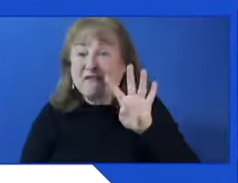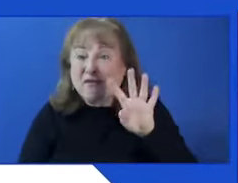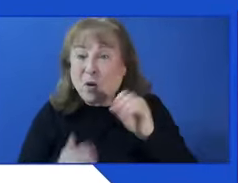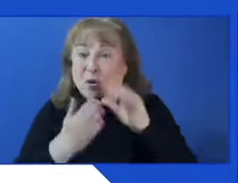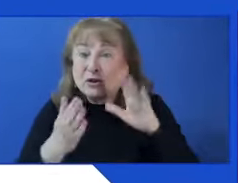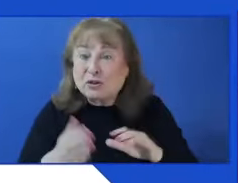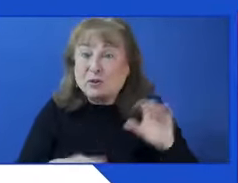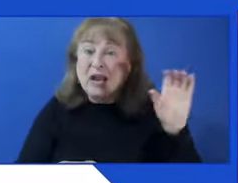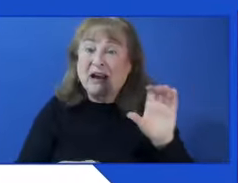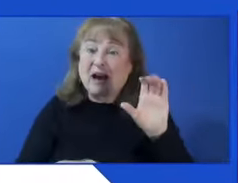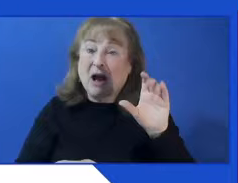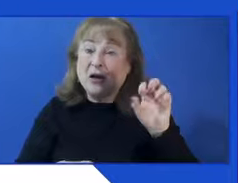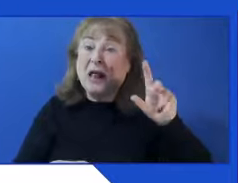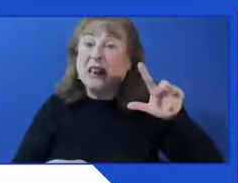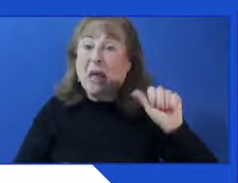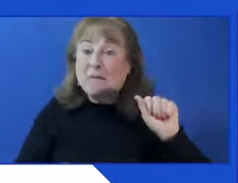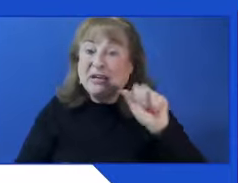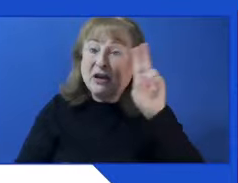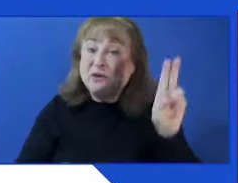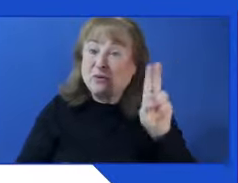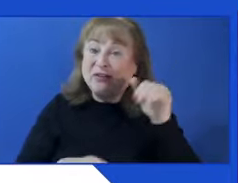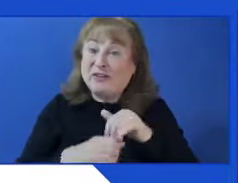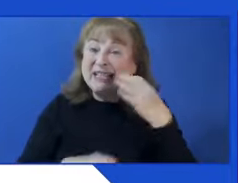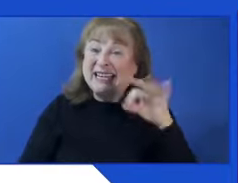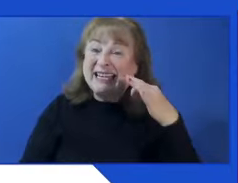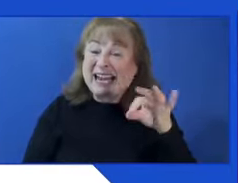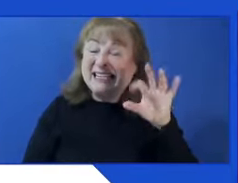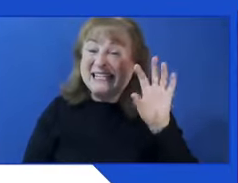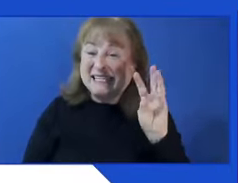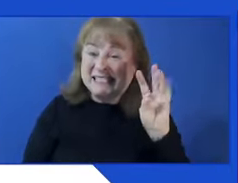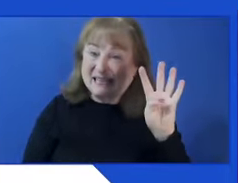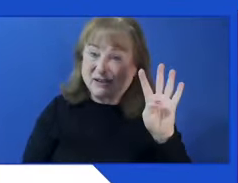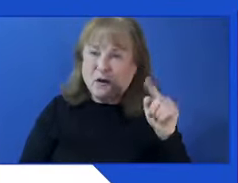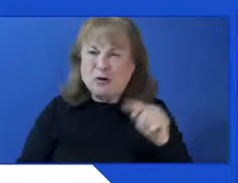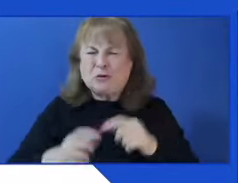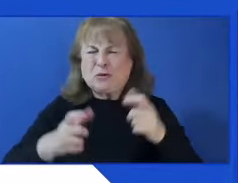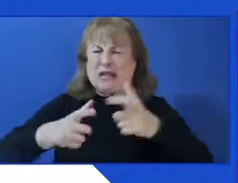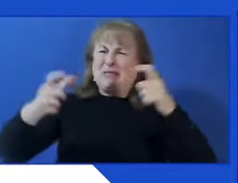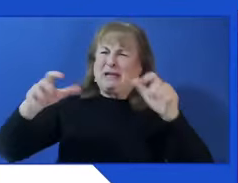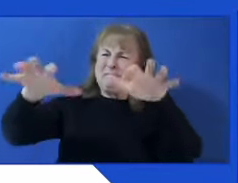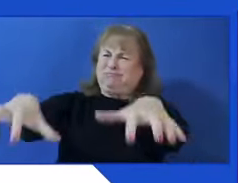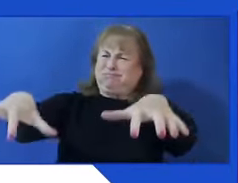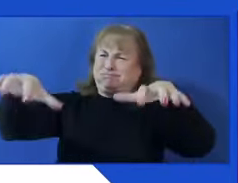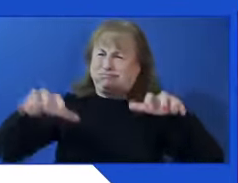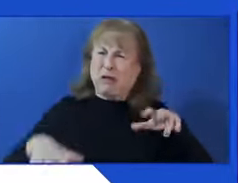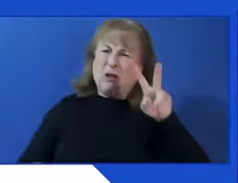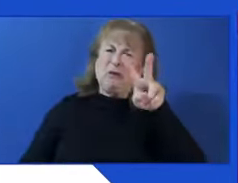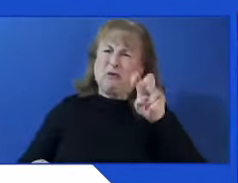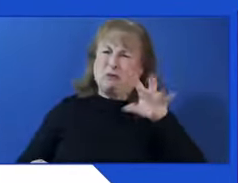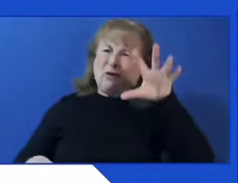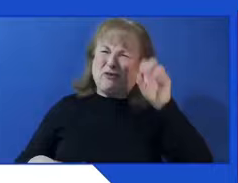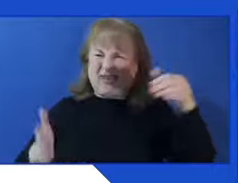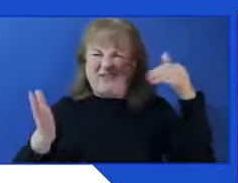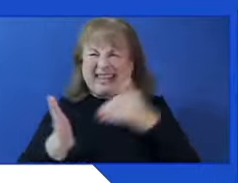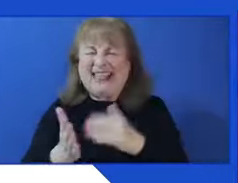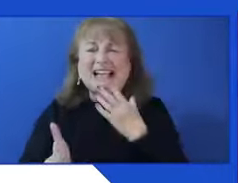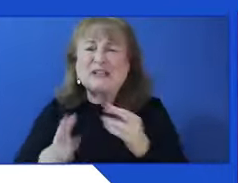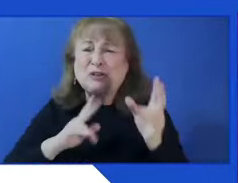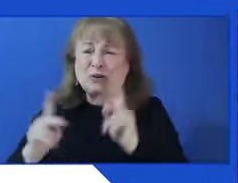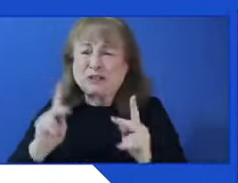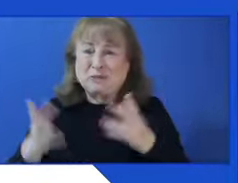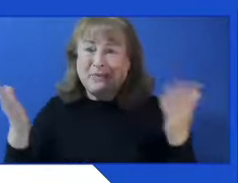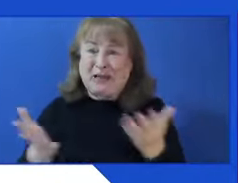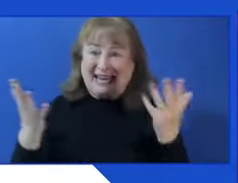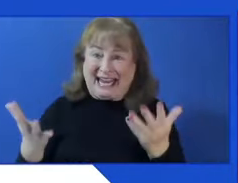in 1964 to the massive rally of 250,000 Jews just here in